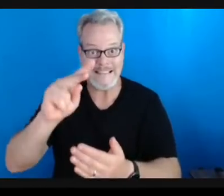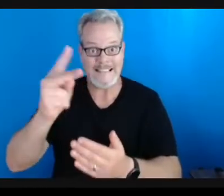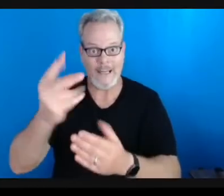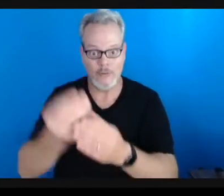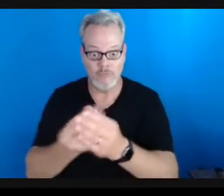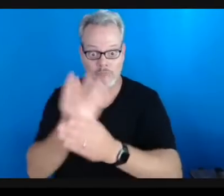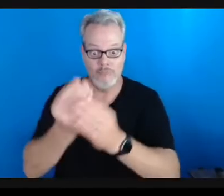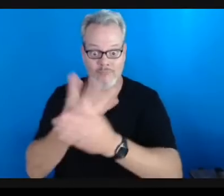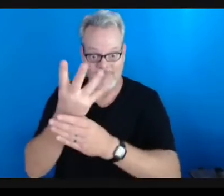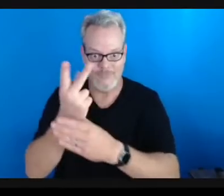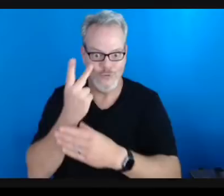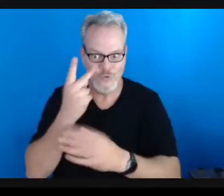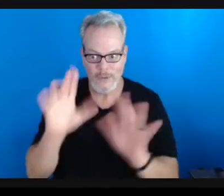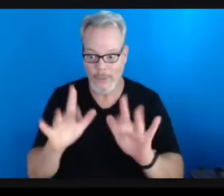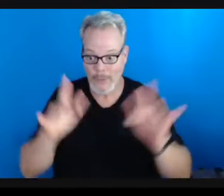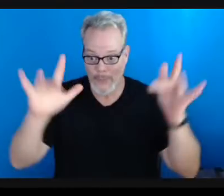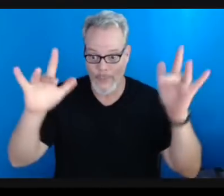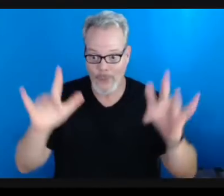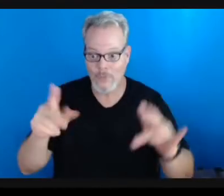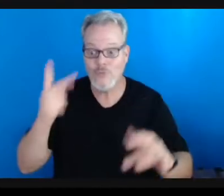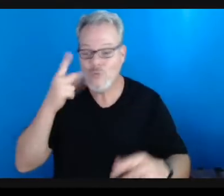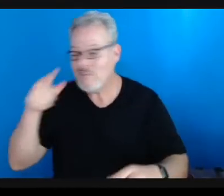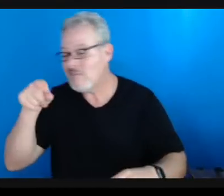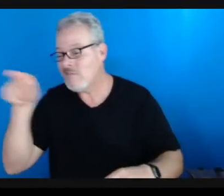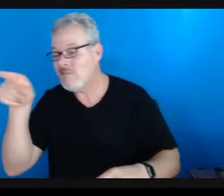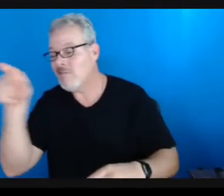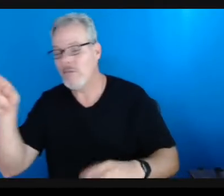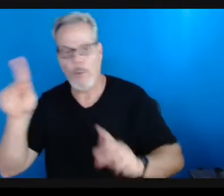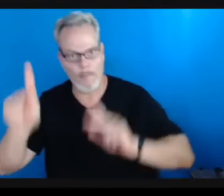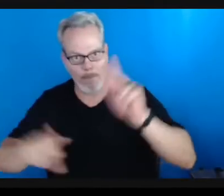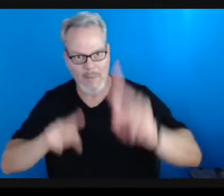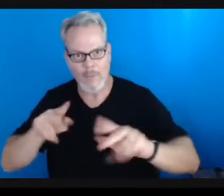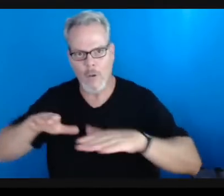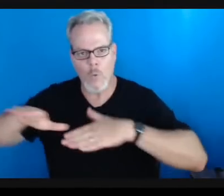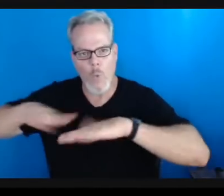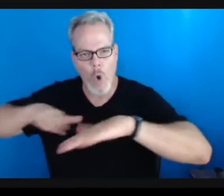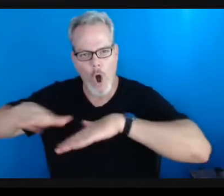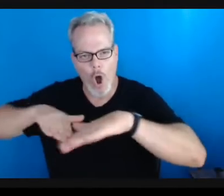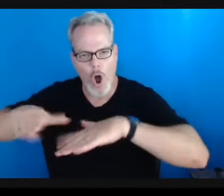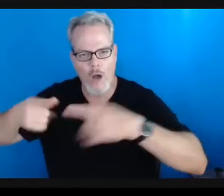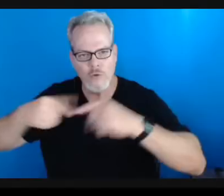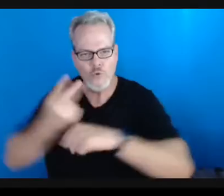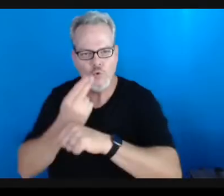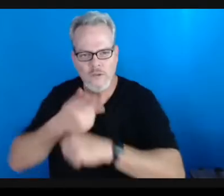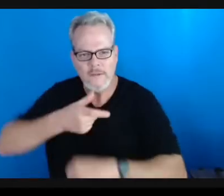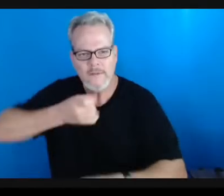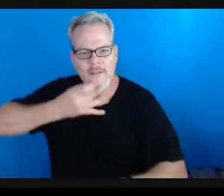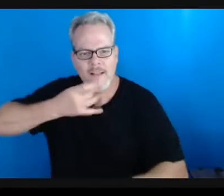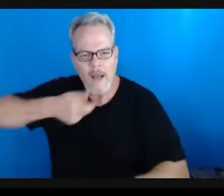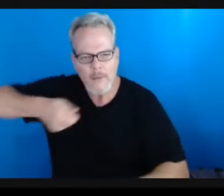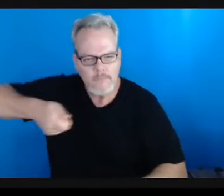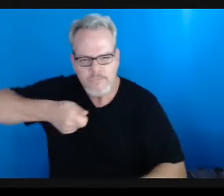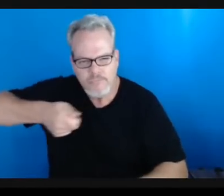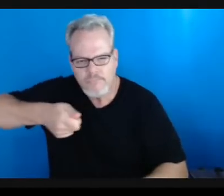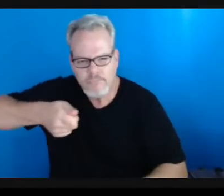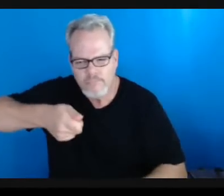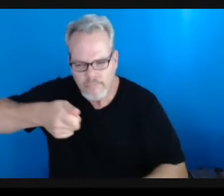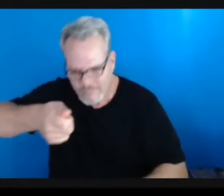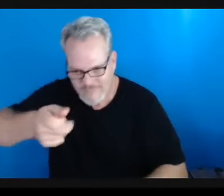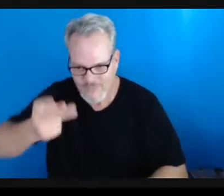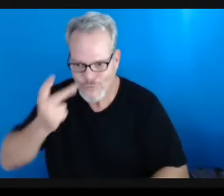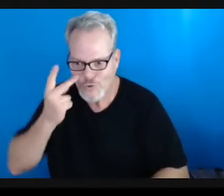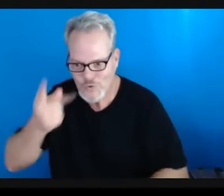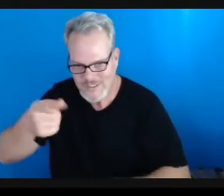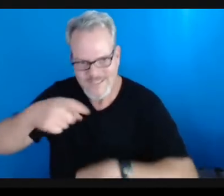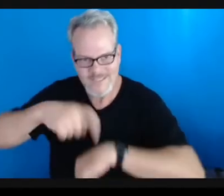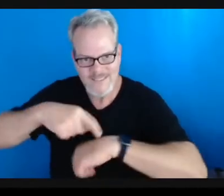glow. You see people walking out over here to the Oikahuna Overlook with flashlights occasionally, and that's this K2 camera time